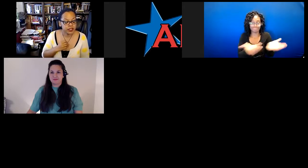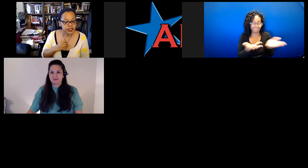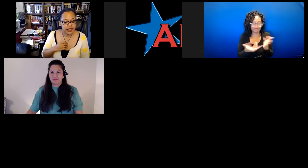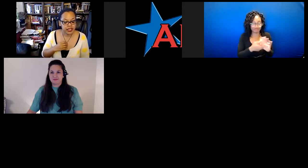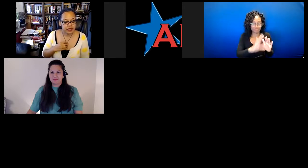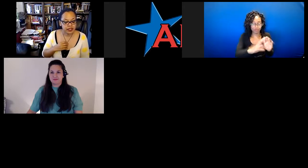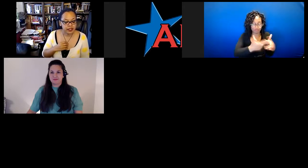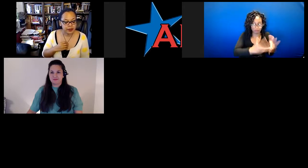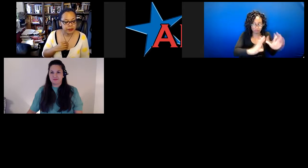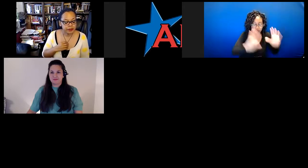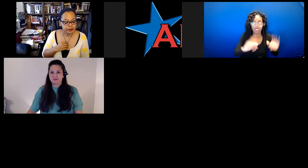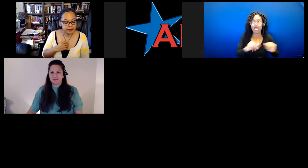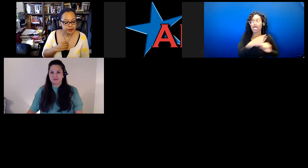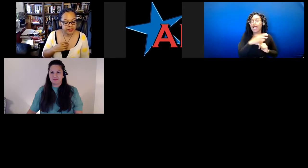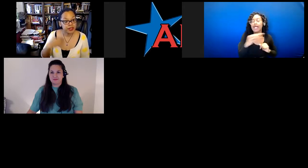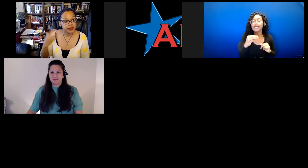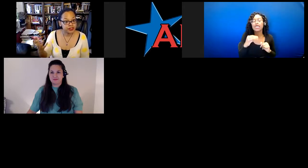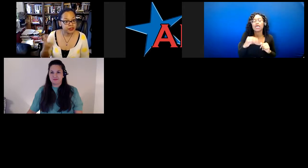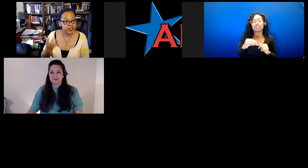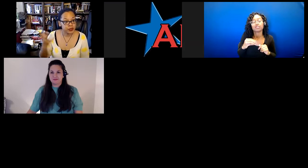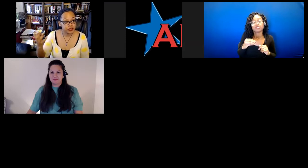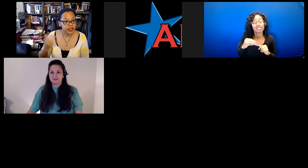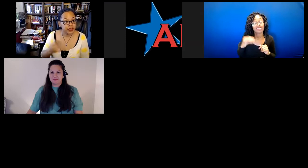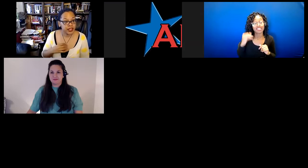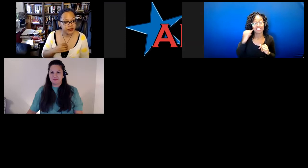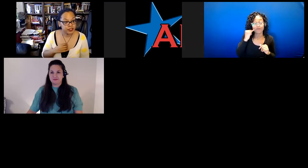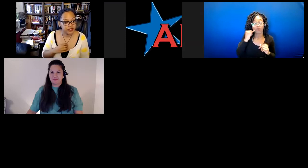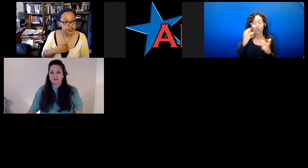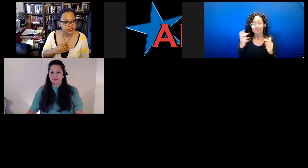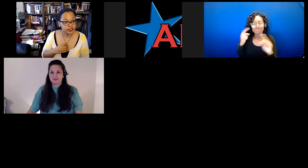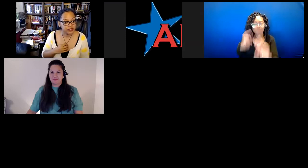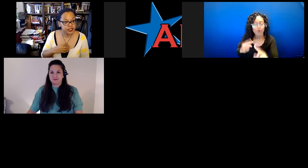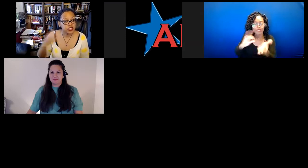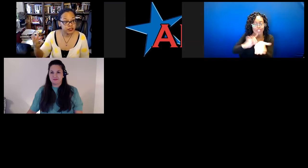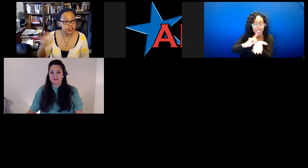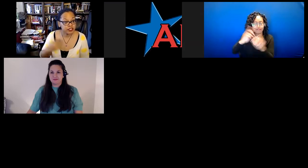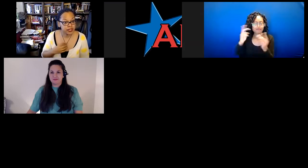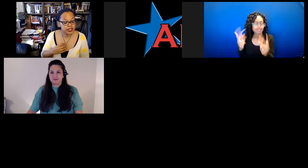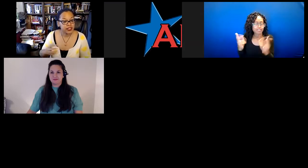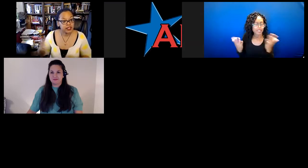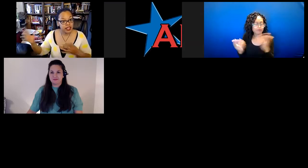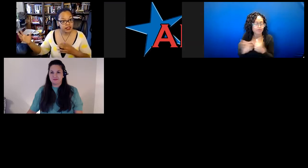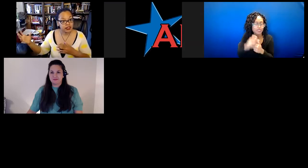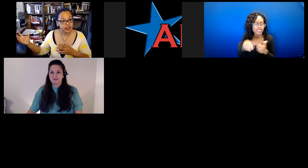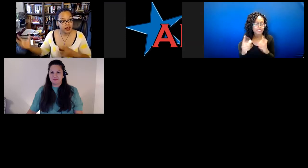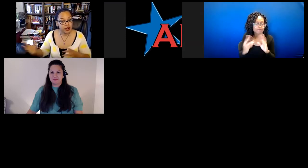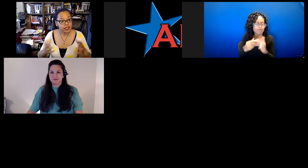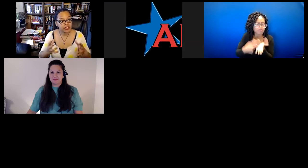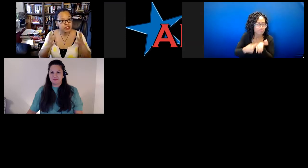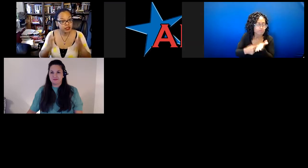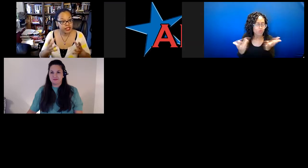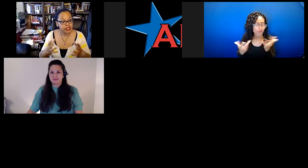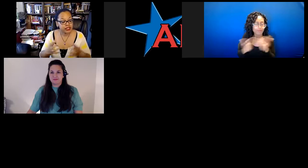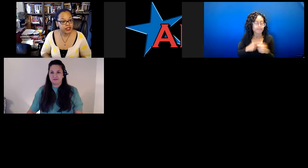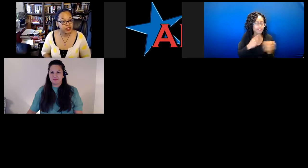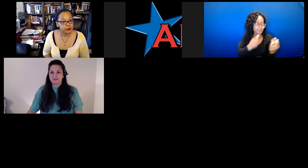regarded, and say what is it that you are trying to have achieved in this meeting. They come into